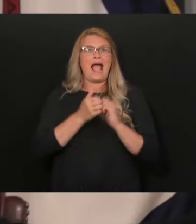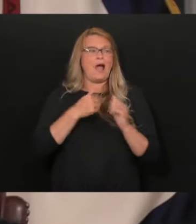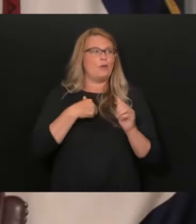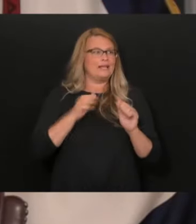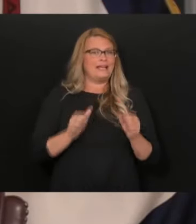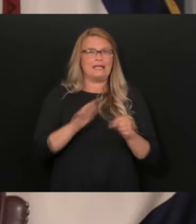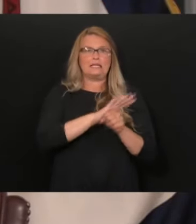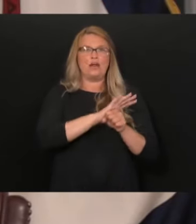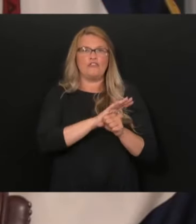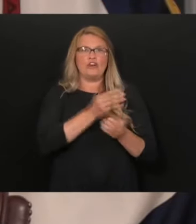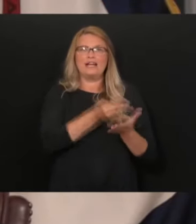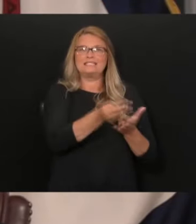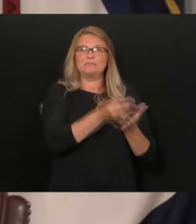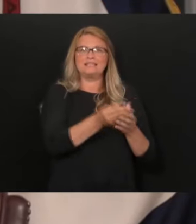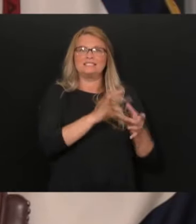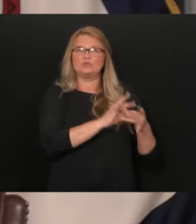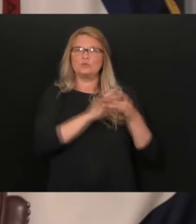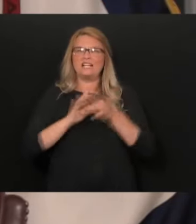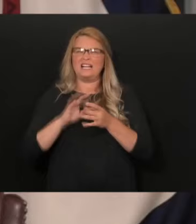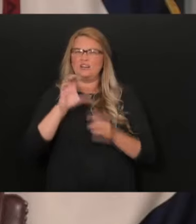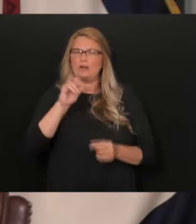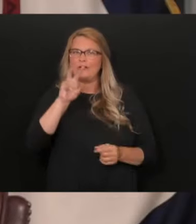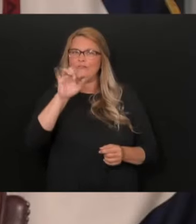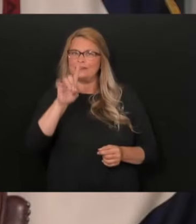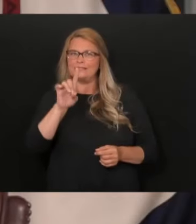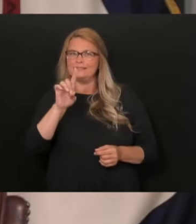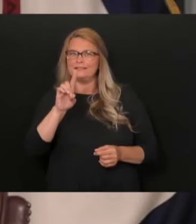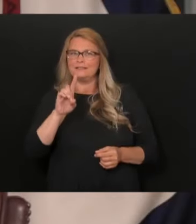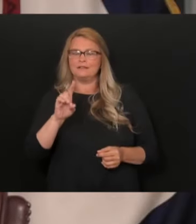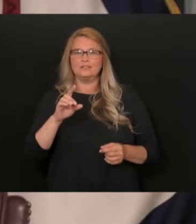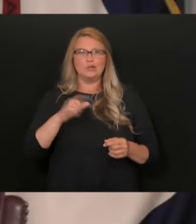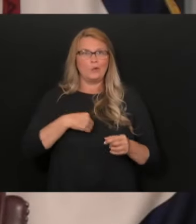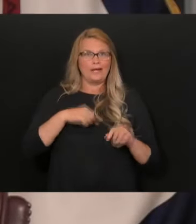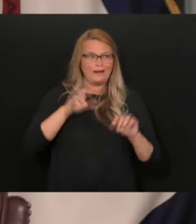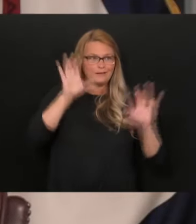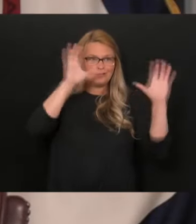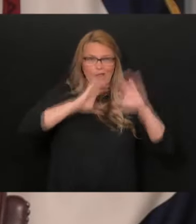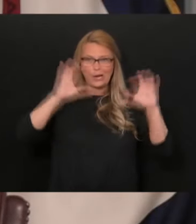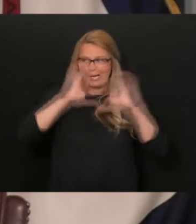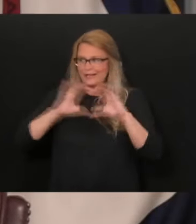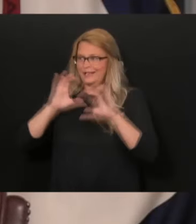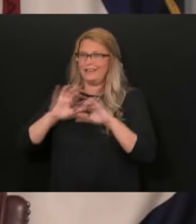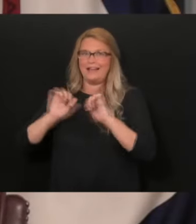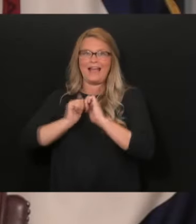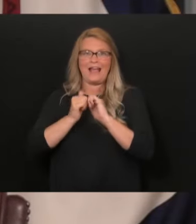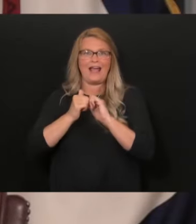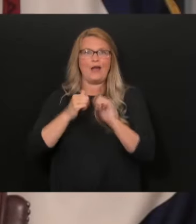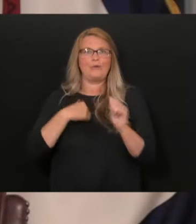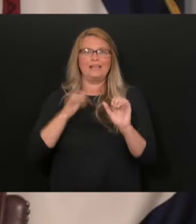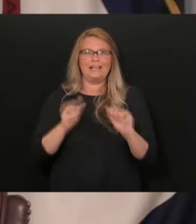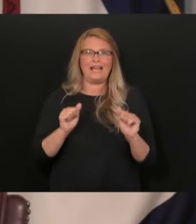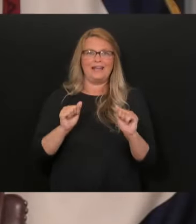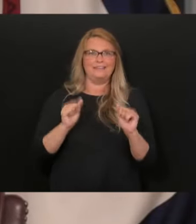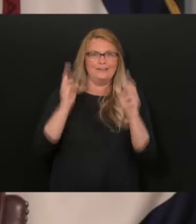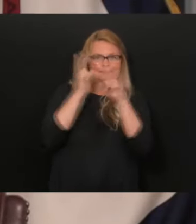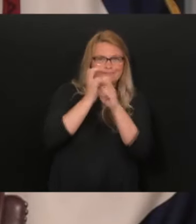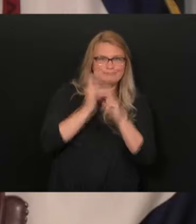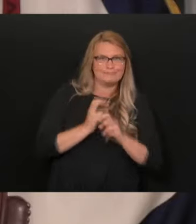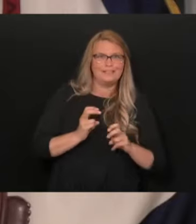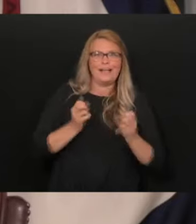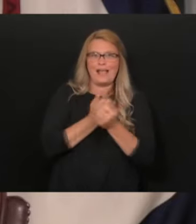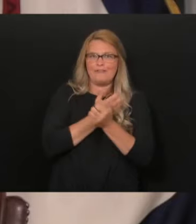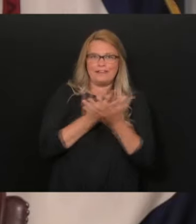that are COVID related. So we're going through and we're scrubbing everywhere to see that we don't miss a dollar,